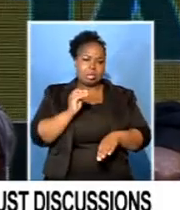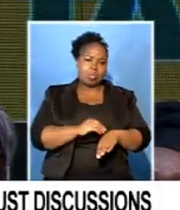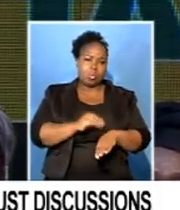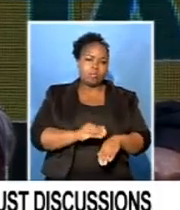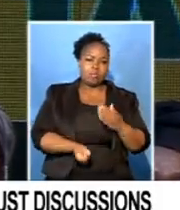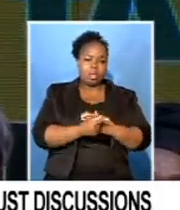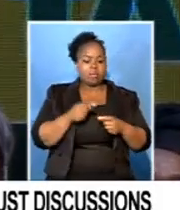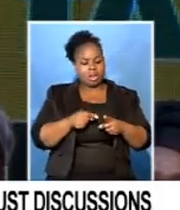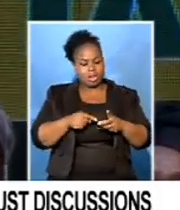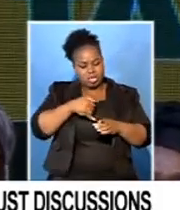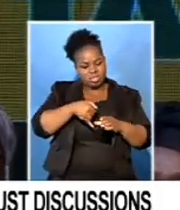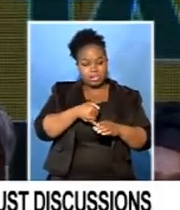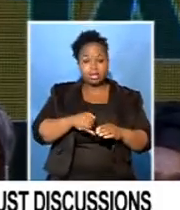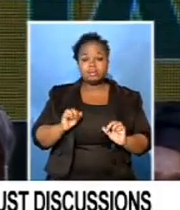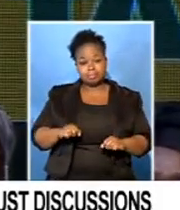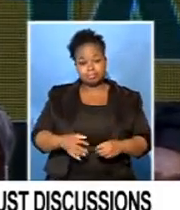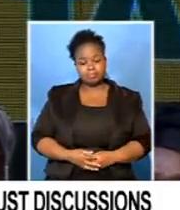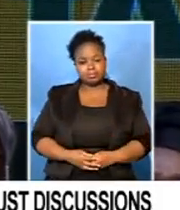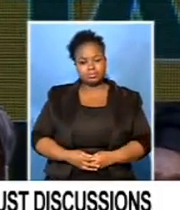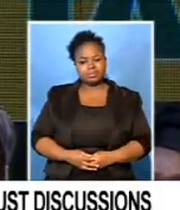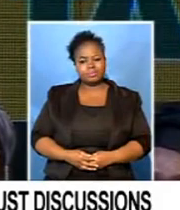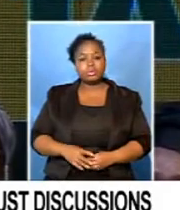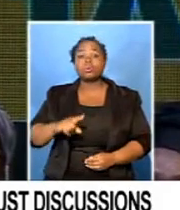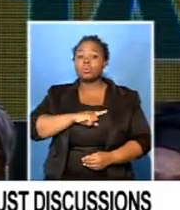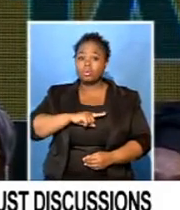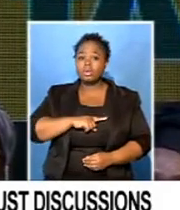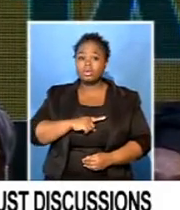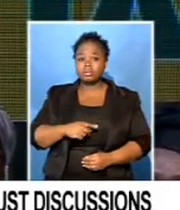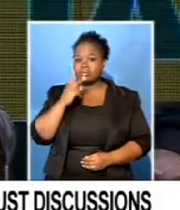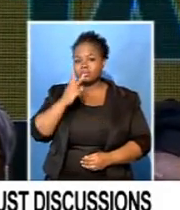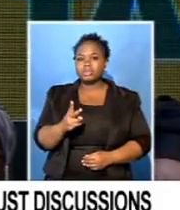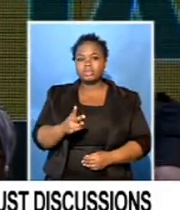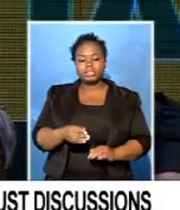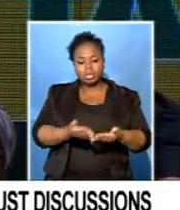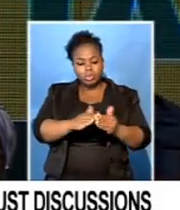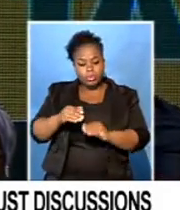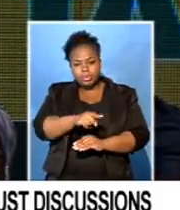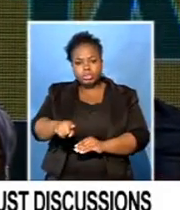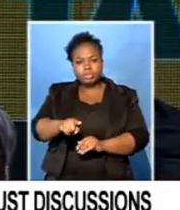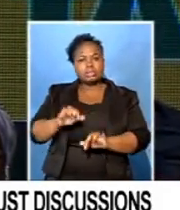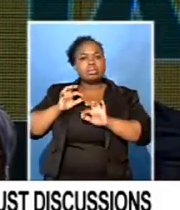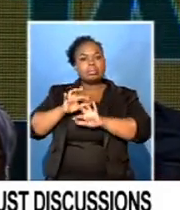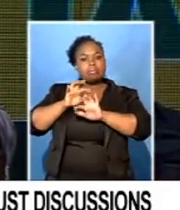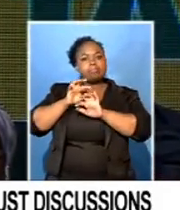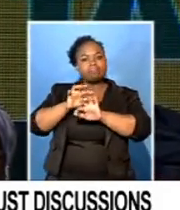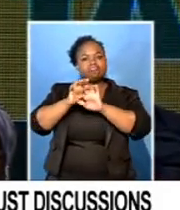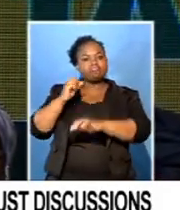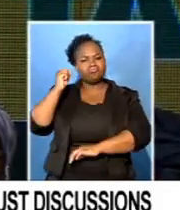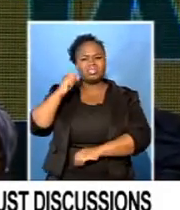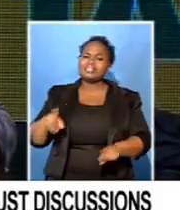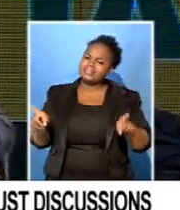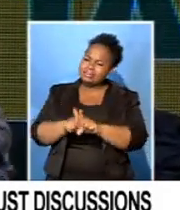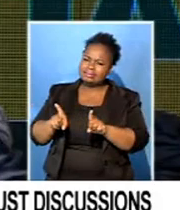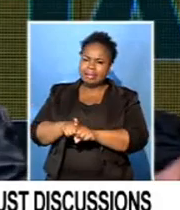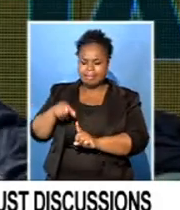difficulties. And indeed, the protest by people out there is exactly what the OR